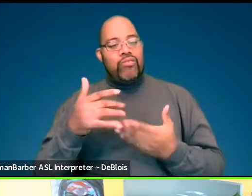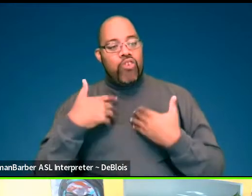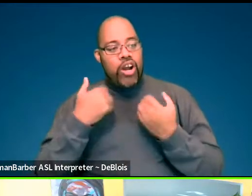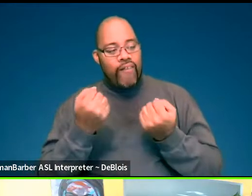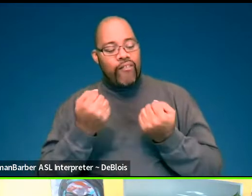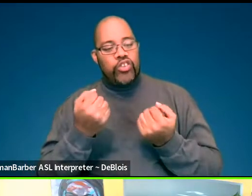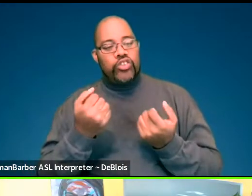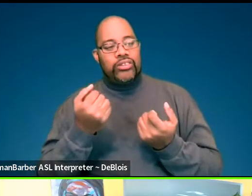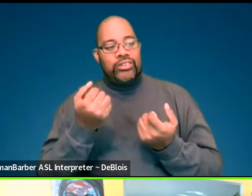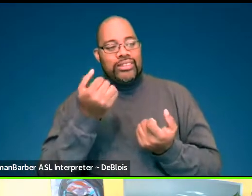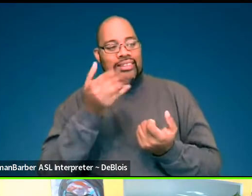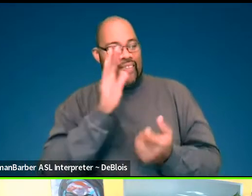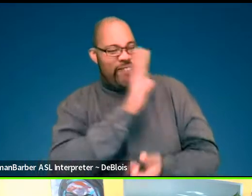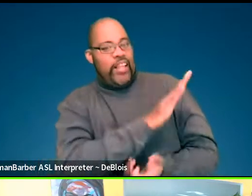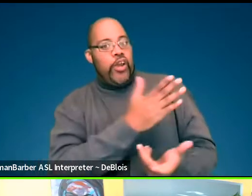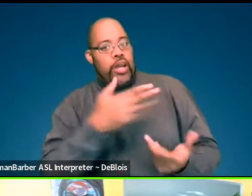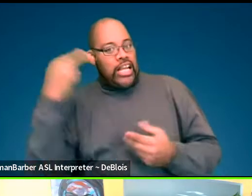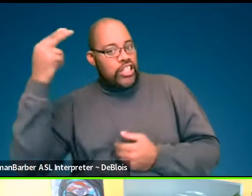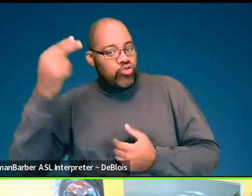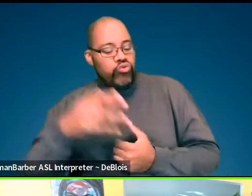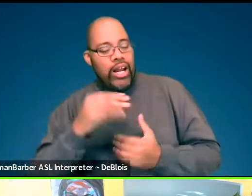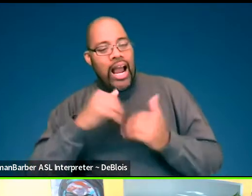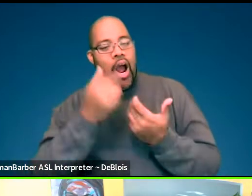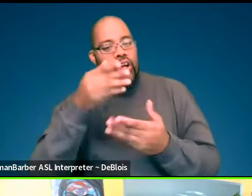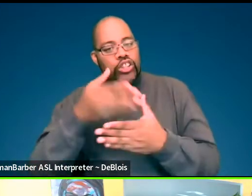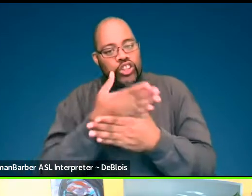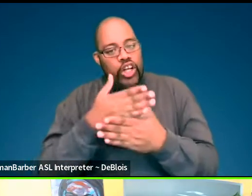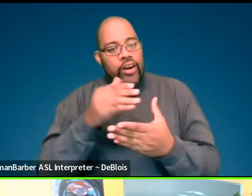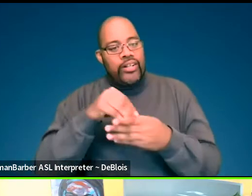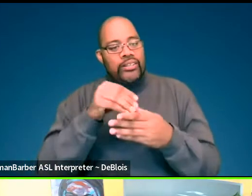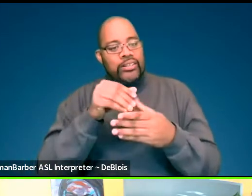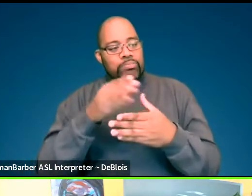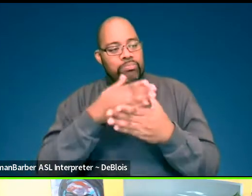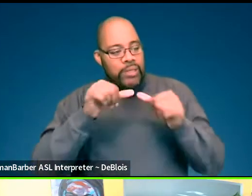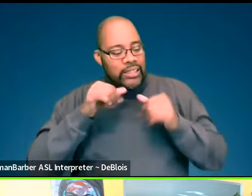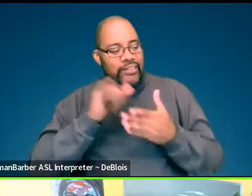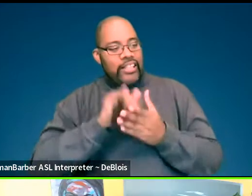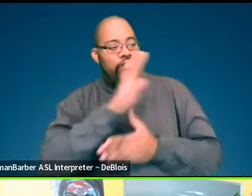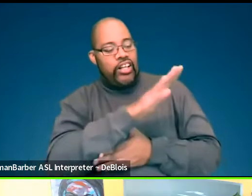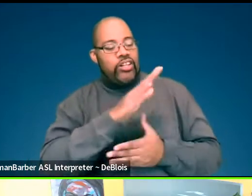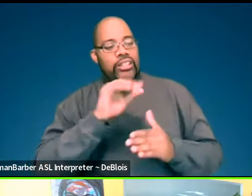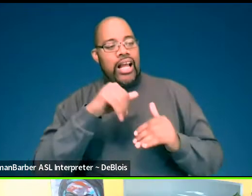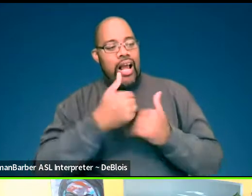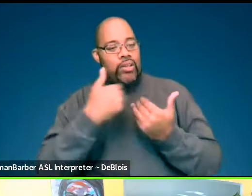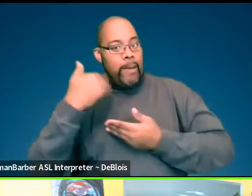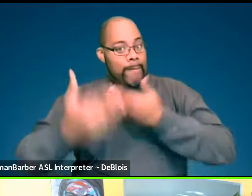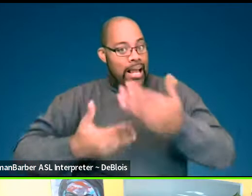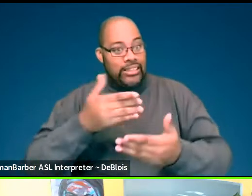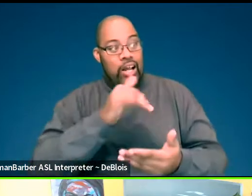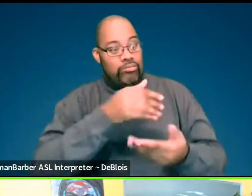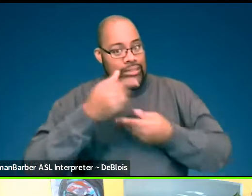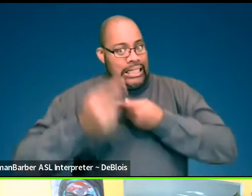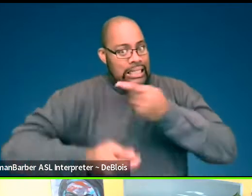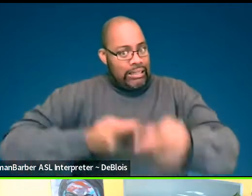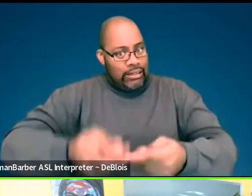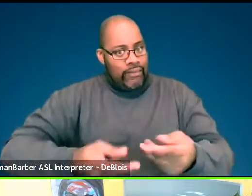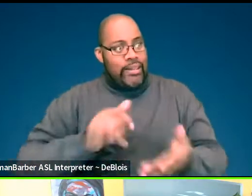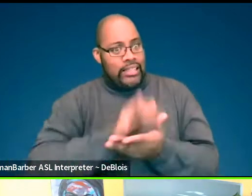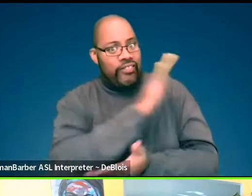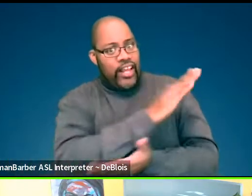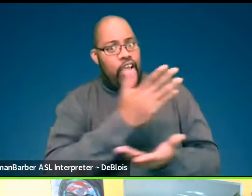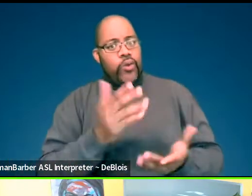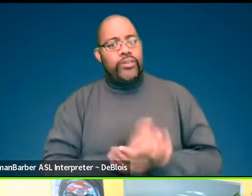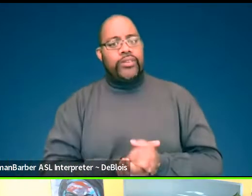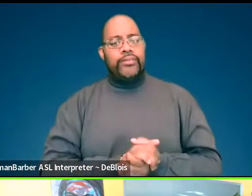is theirs, you know, and how it's shared is theirs and how it's passed down is theirs. But